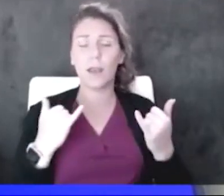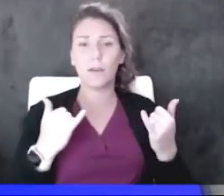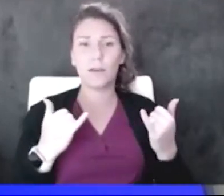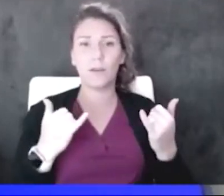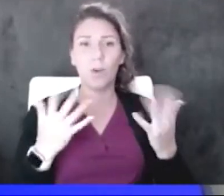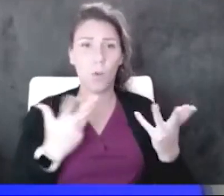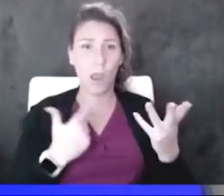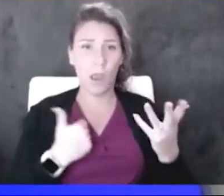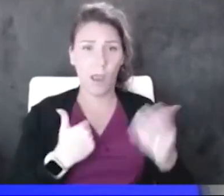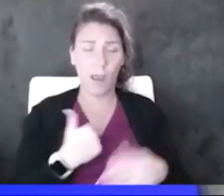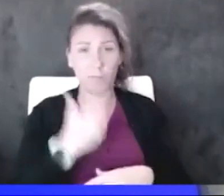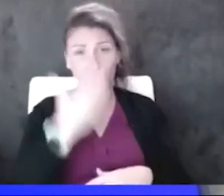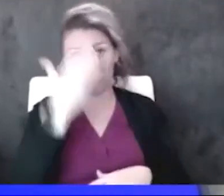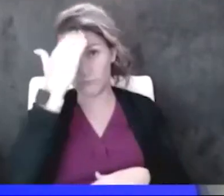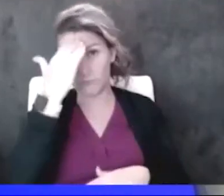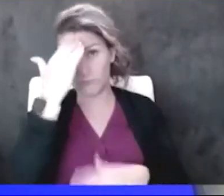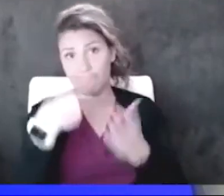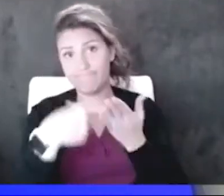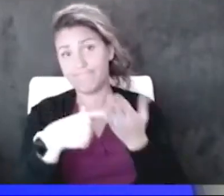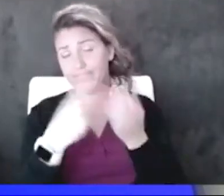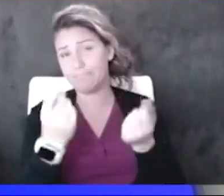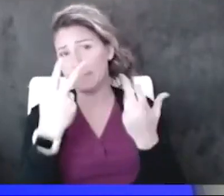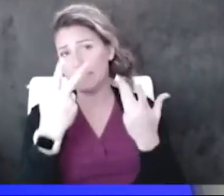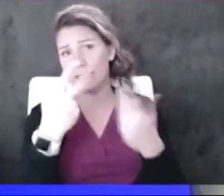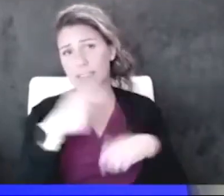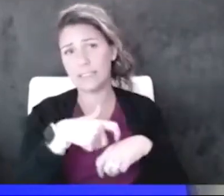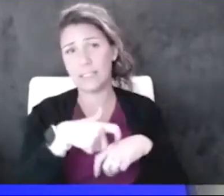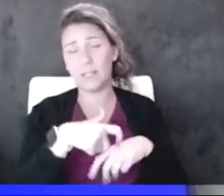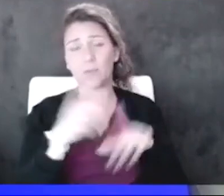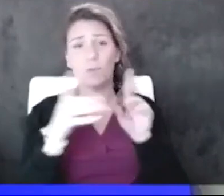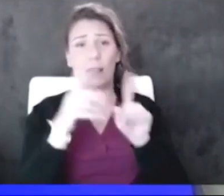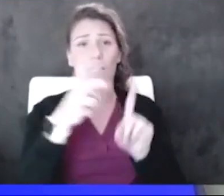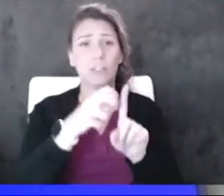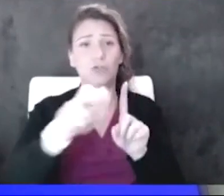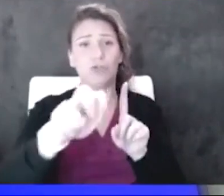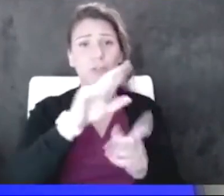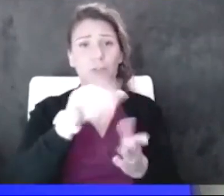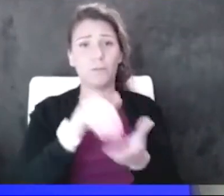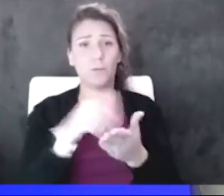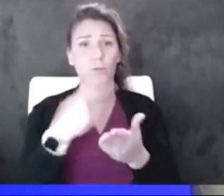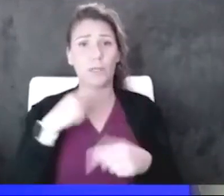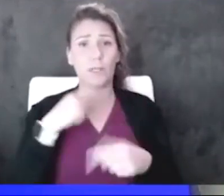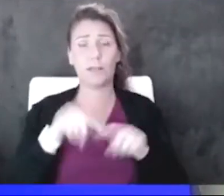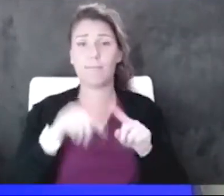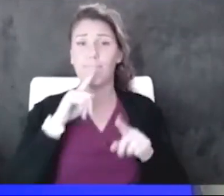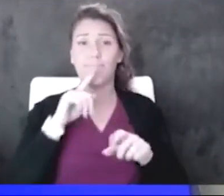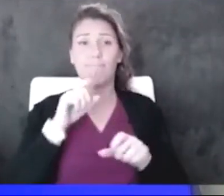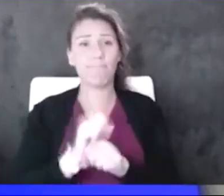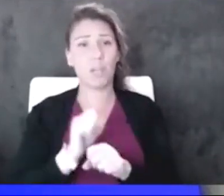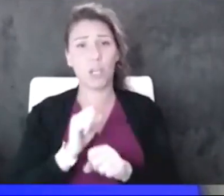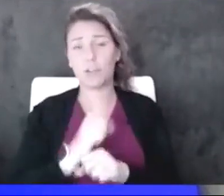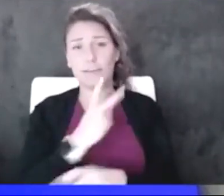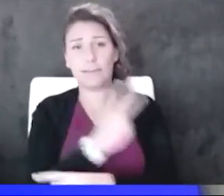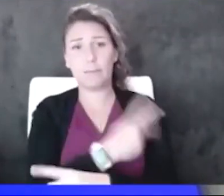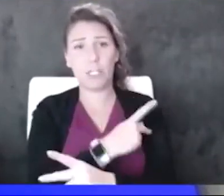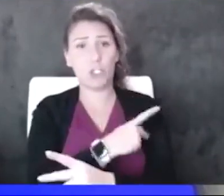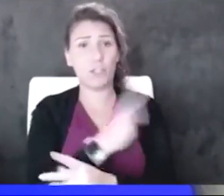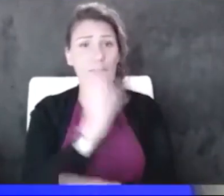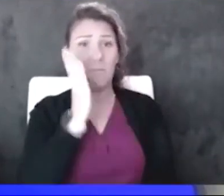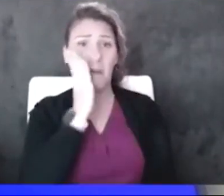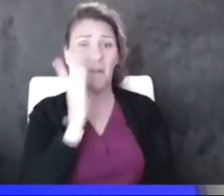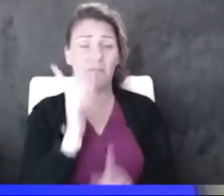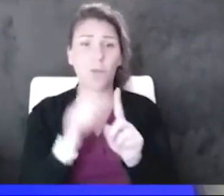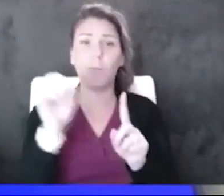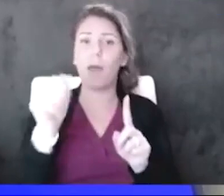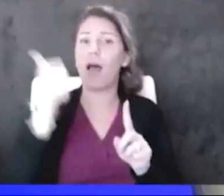multiple times as it relates to the transfer center, we haven't been able to guarantee patients a bed coming from other hospitals